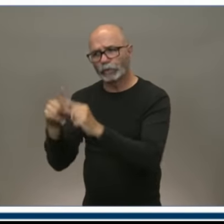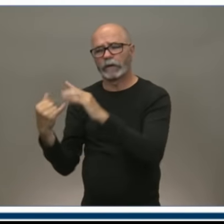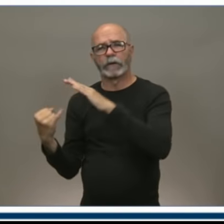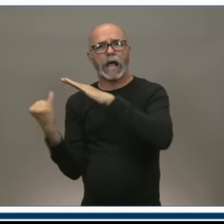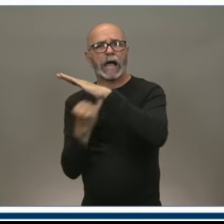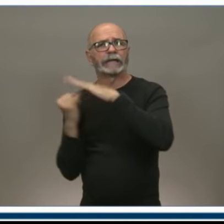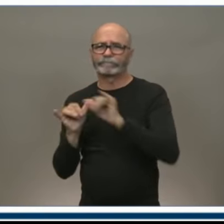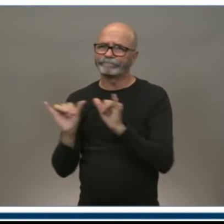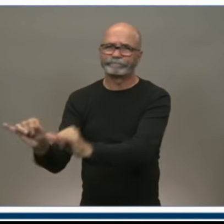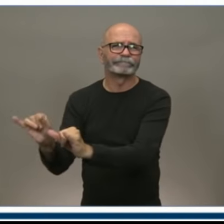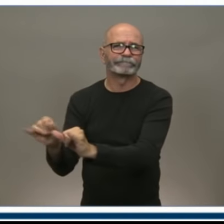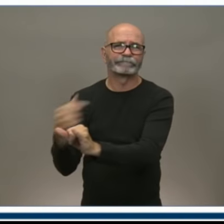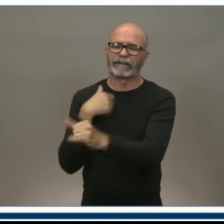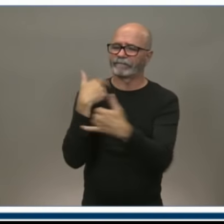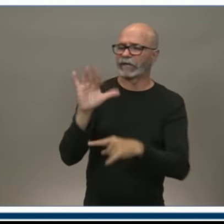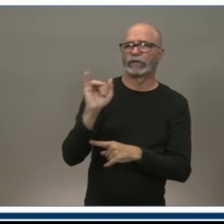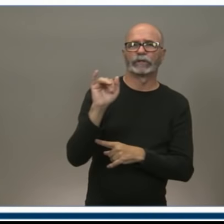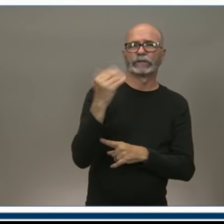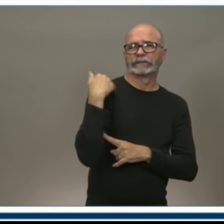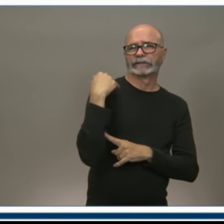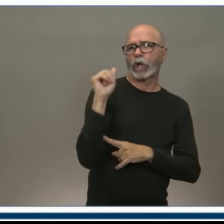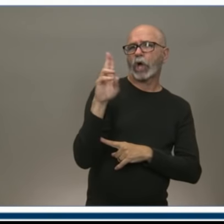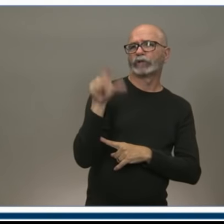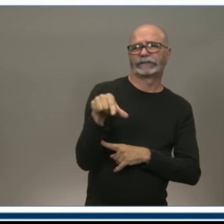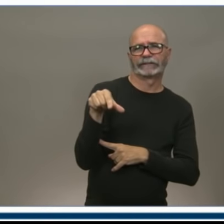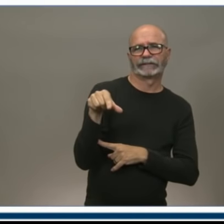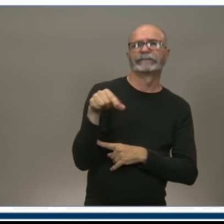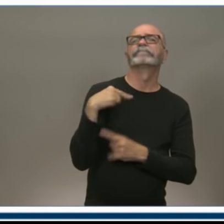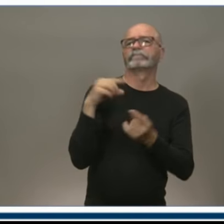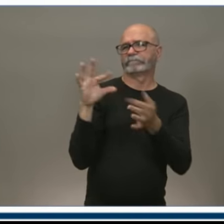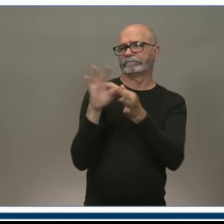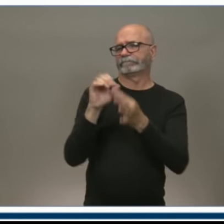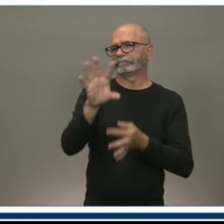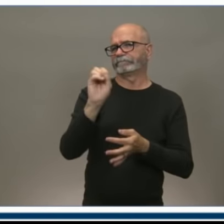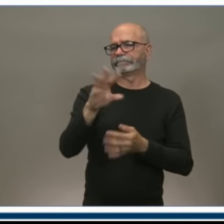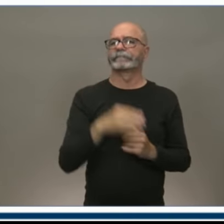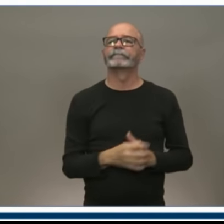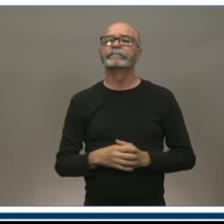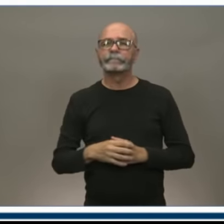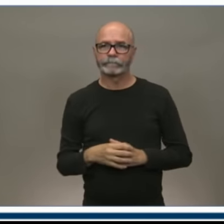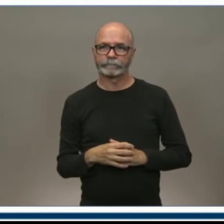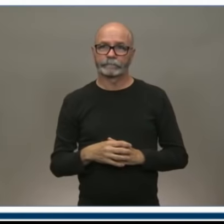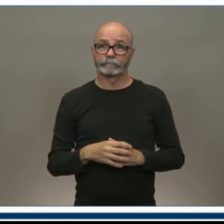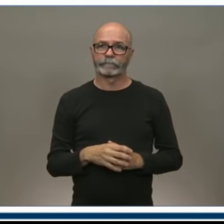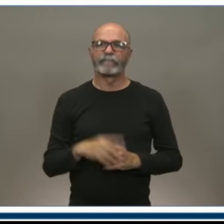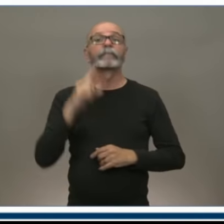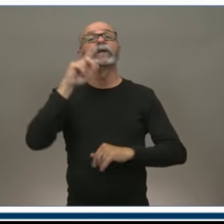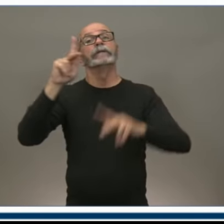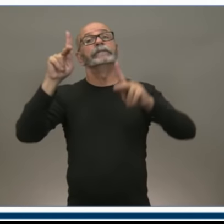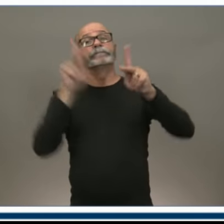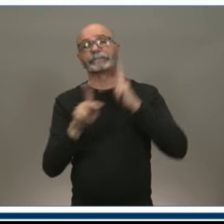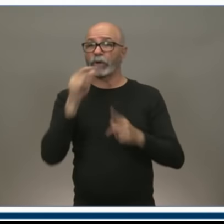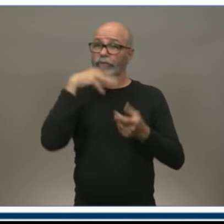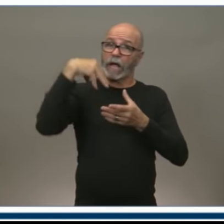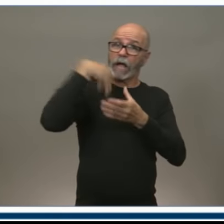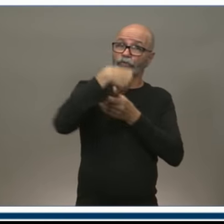and September. For families that have students that are studying outside of the bubble that might be thinking about coming home for the